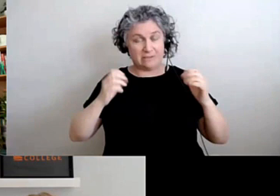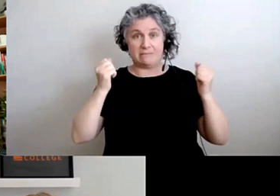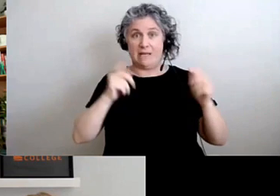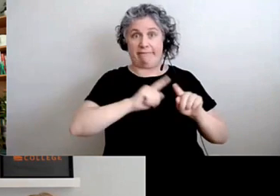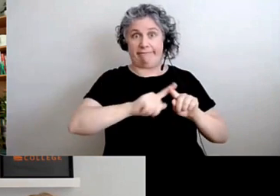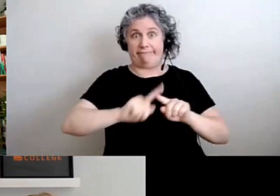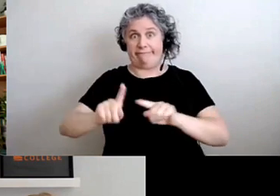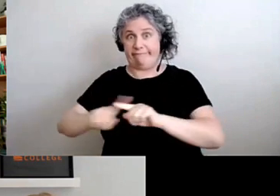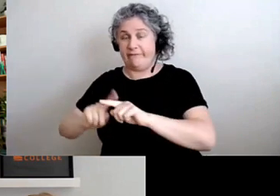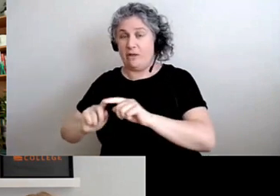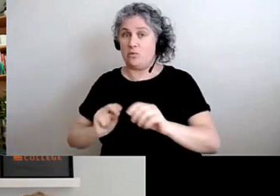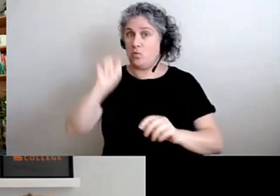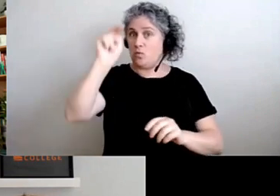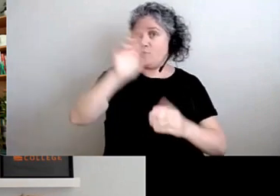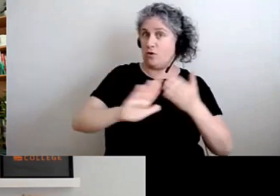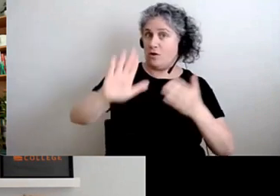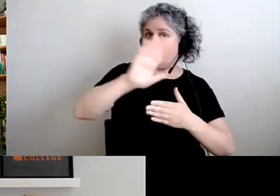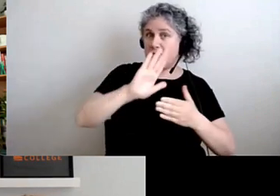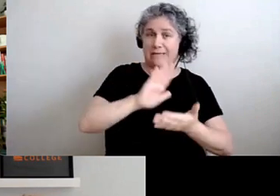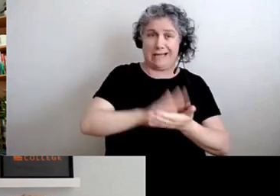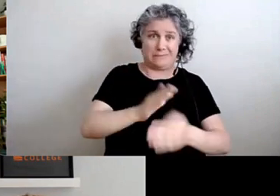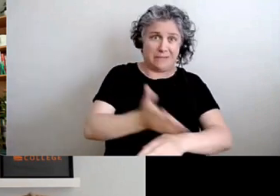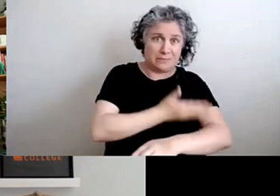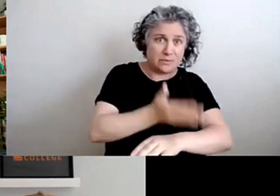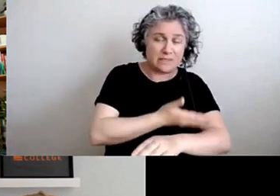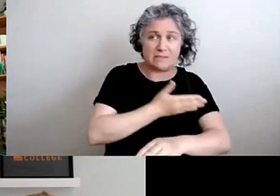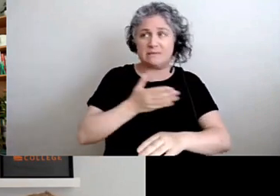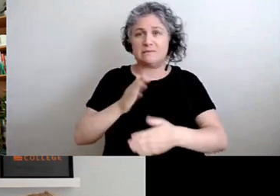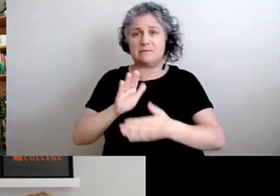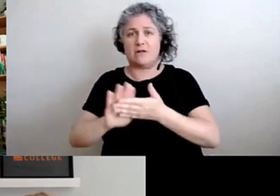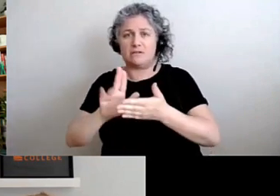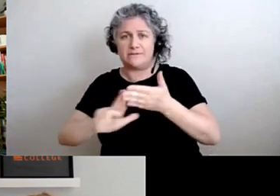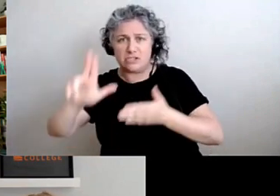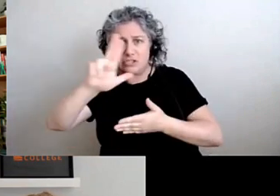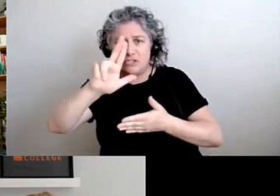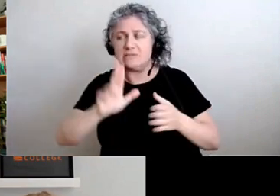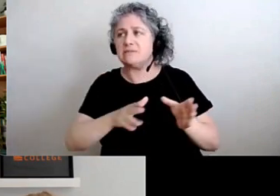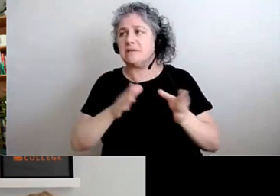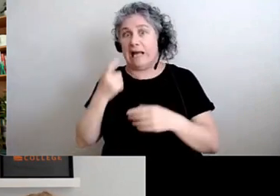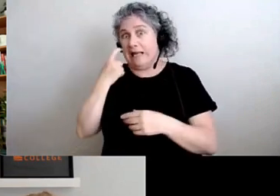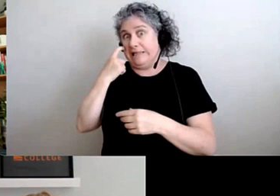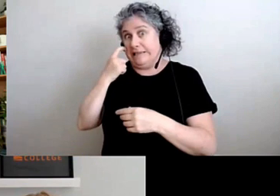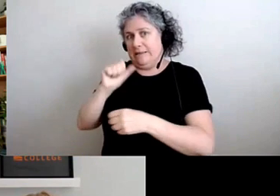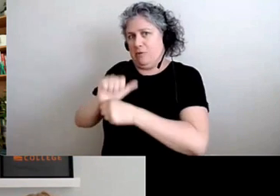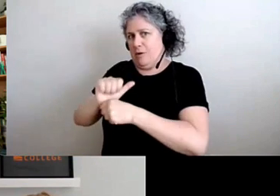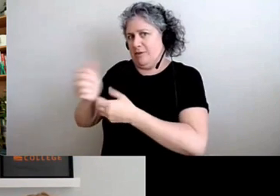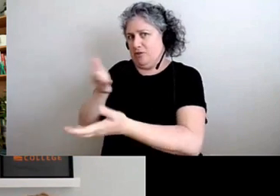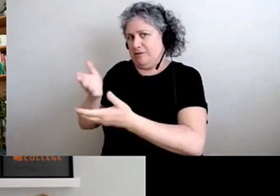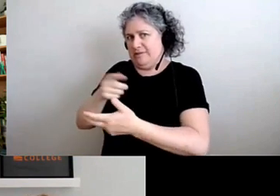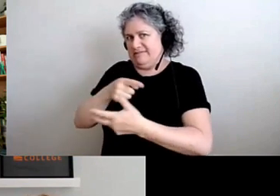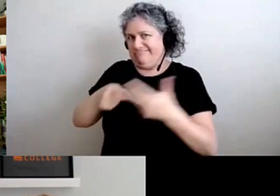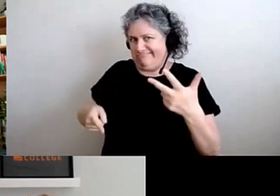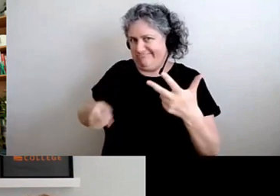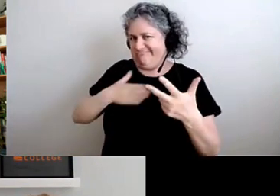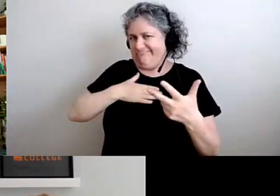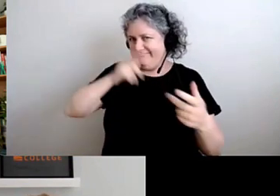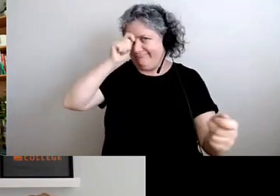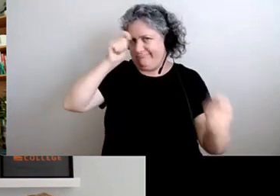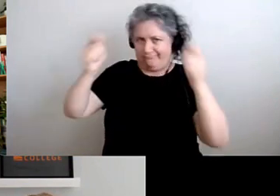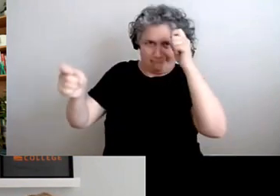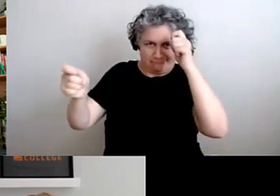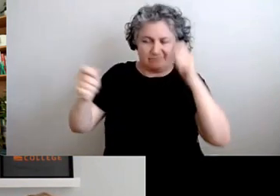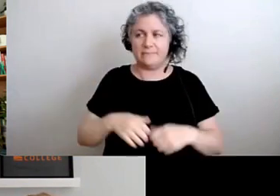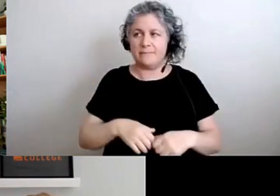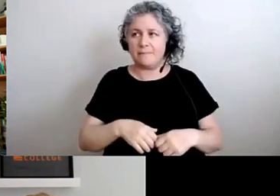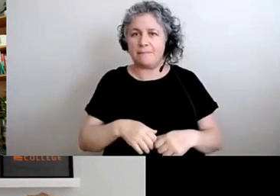College, academic upgrading, post-secondary, and also more recently, employment services. I